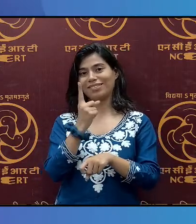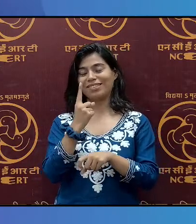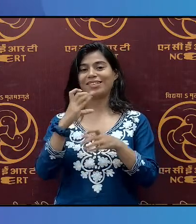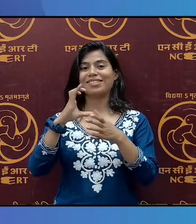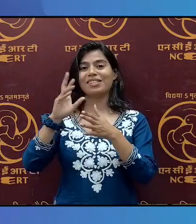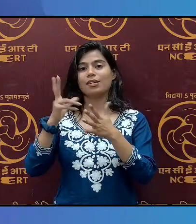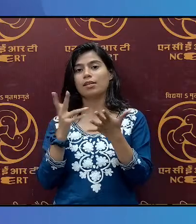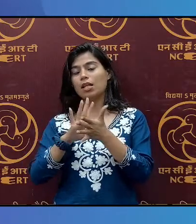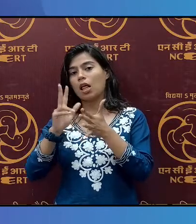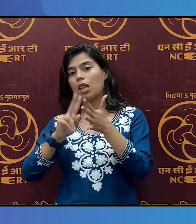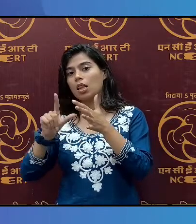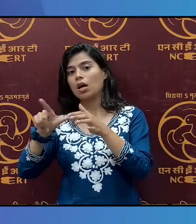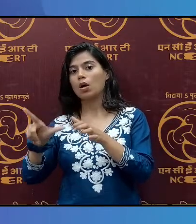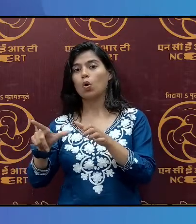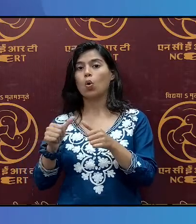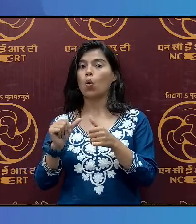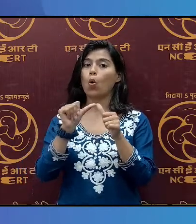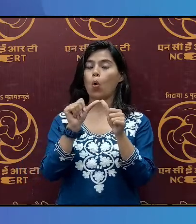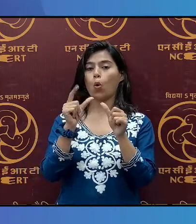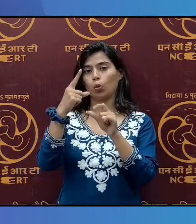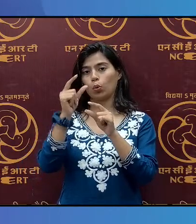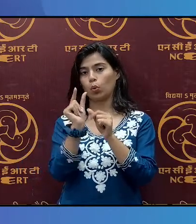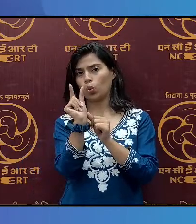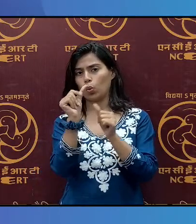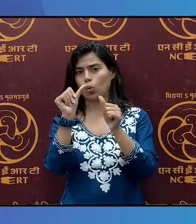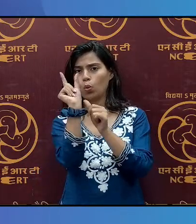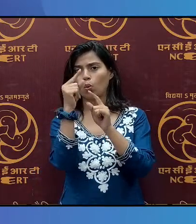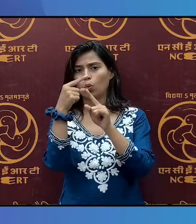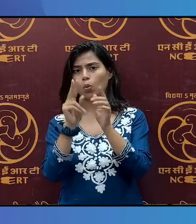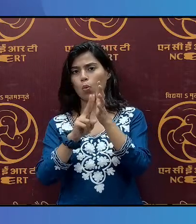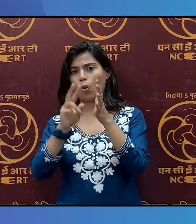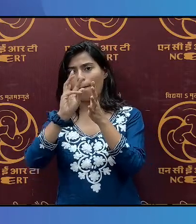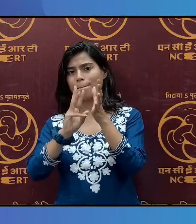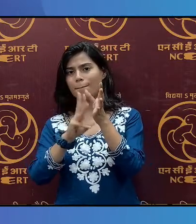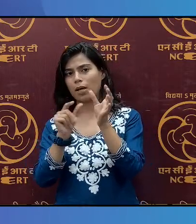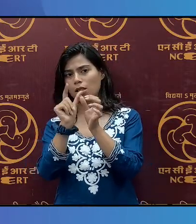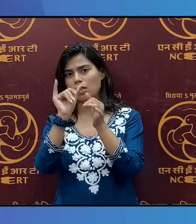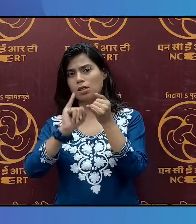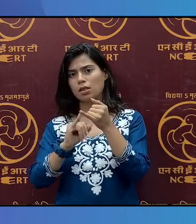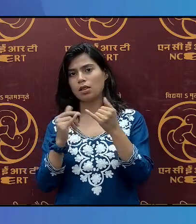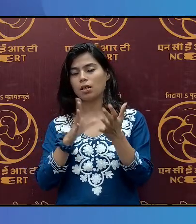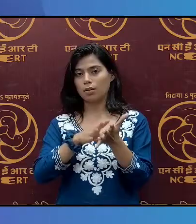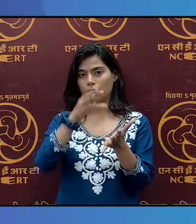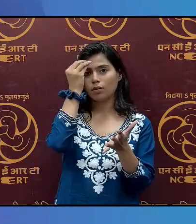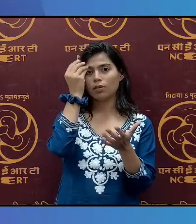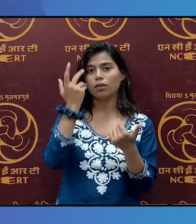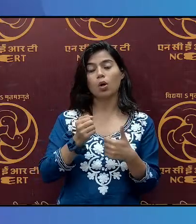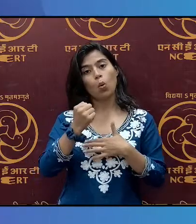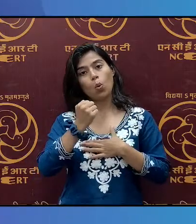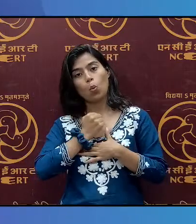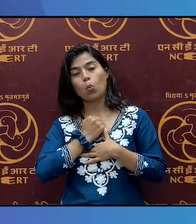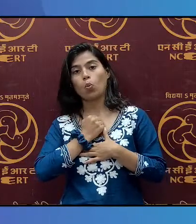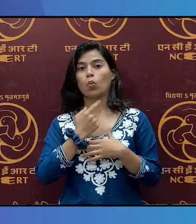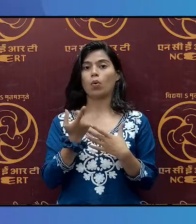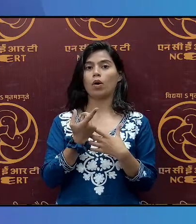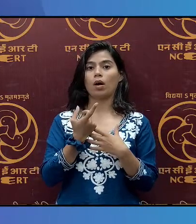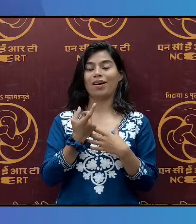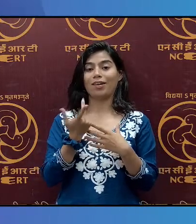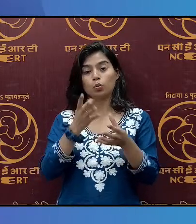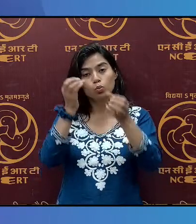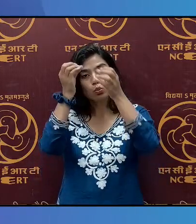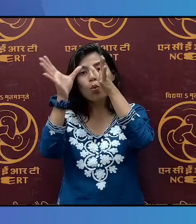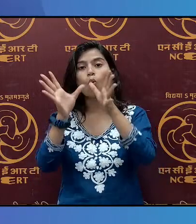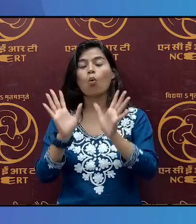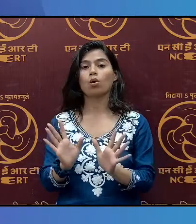try to become autonomous learner. So that is self-learner. So when you are trying to learn everything on your own, by exploring the knowledge,